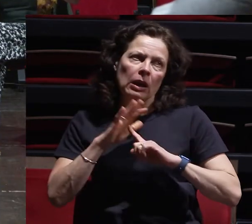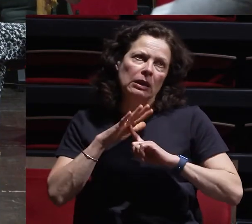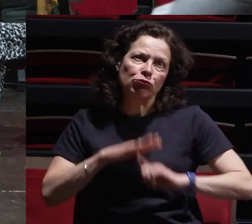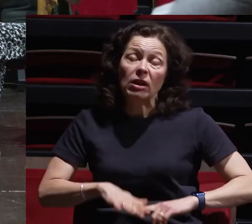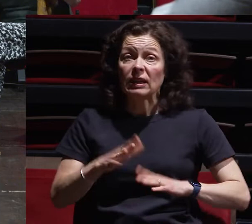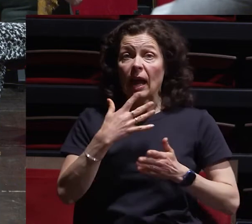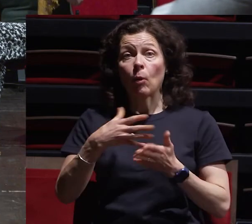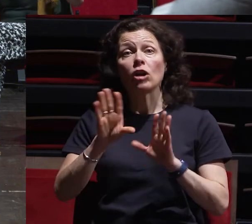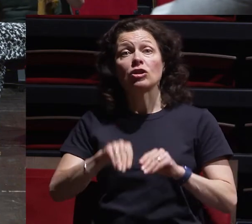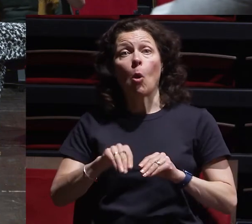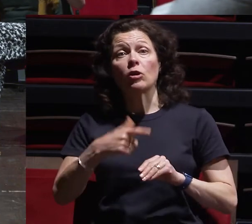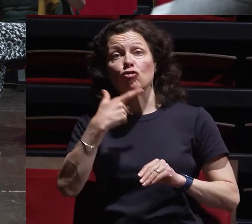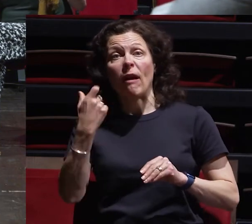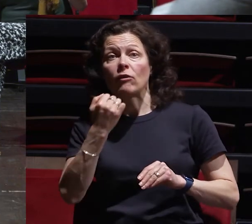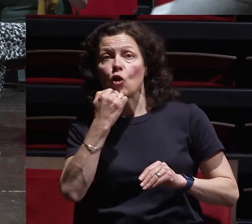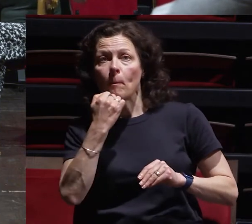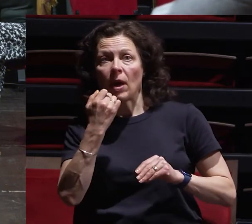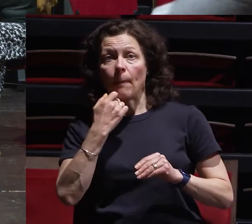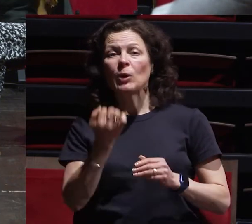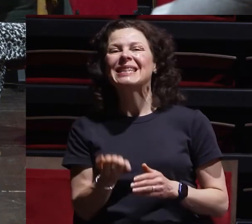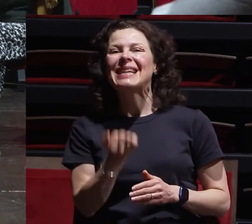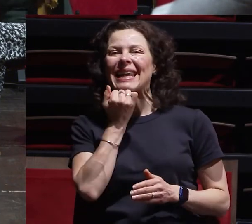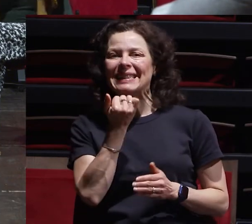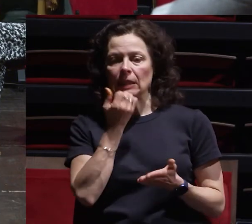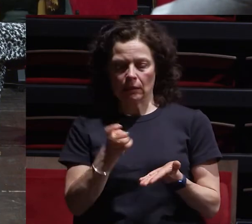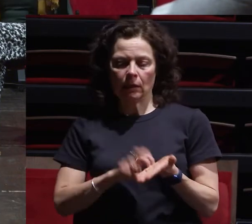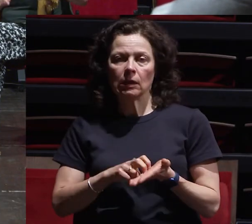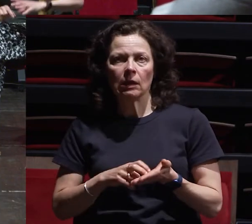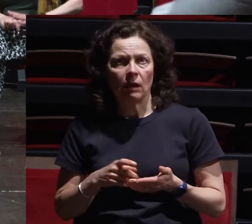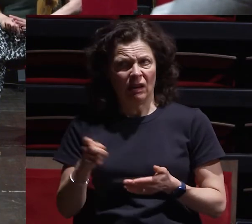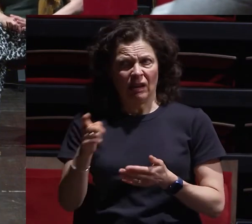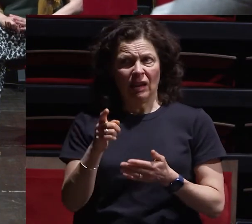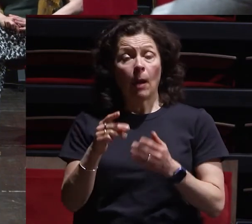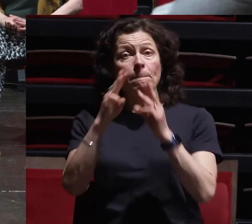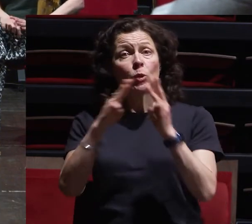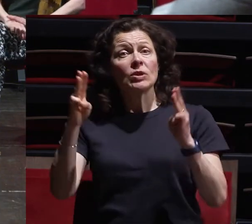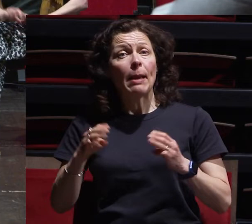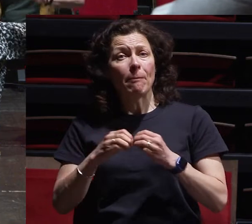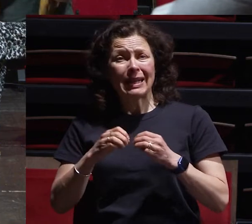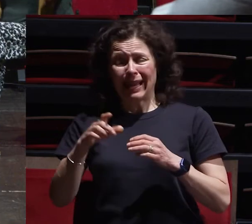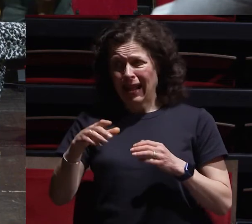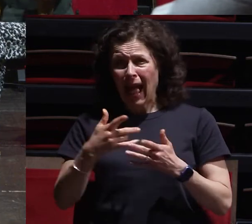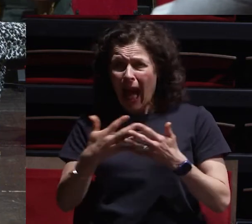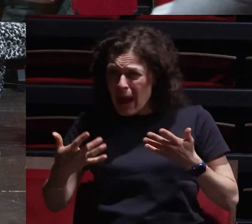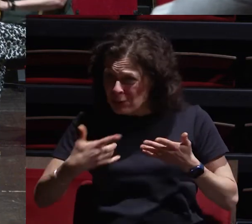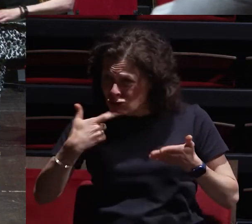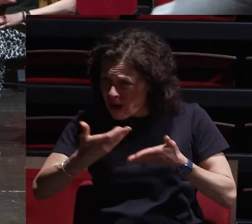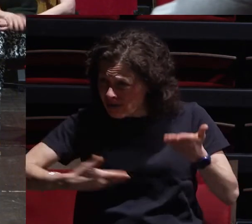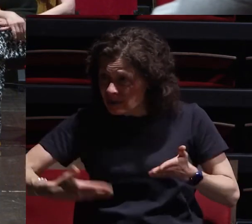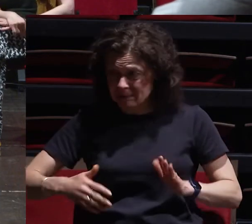drafts. I date them because it just gets too depressing. Pippa once saw my museum in Baghdad file and went, how many drafts have you? I just don't